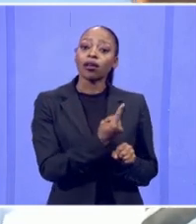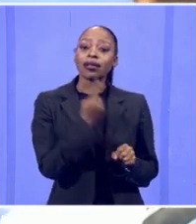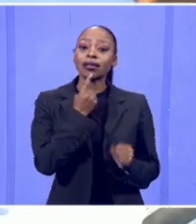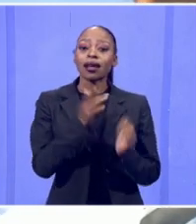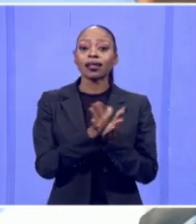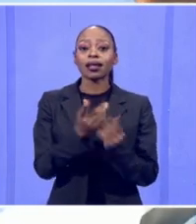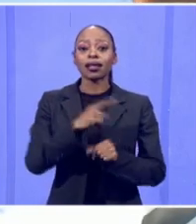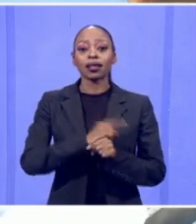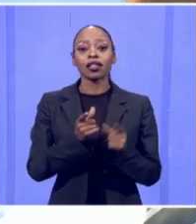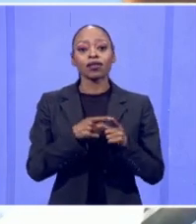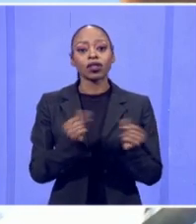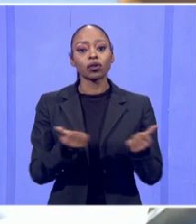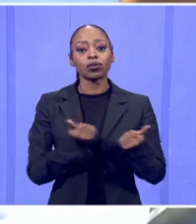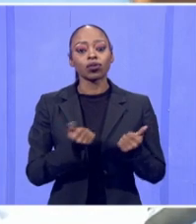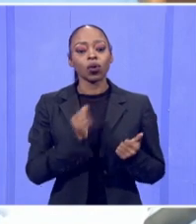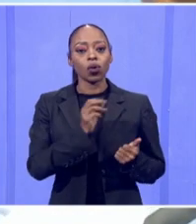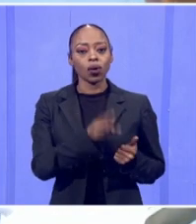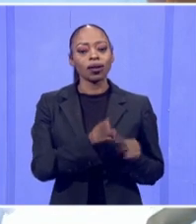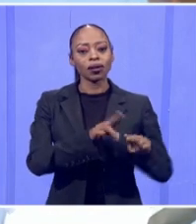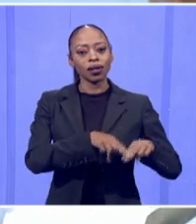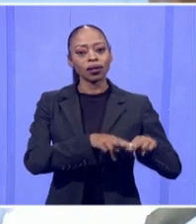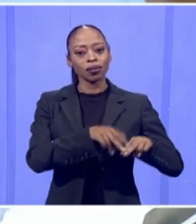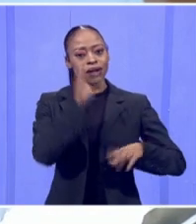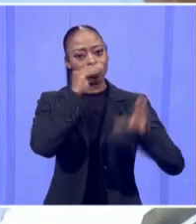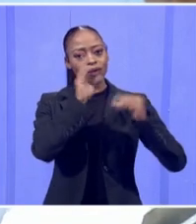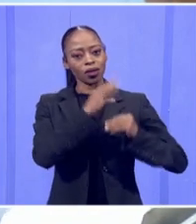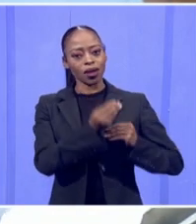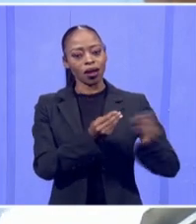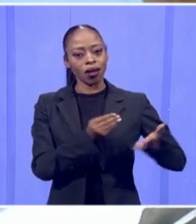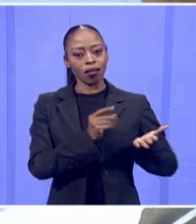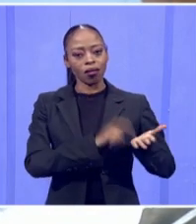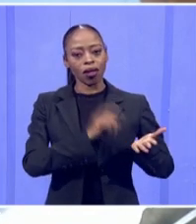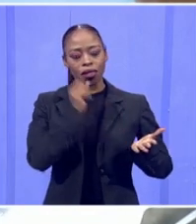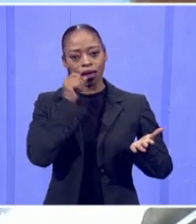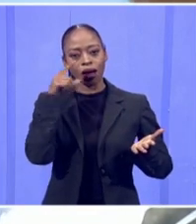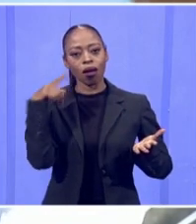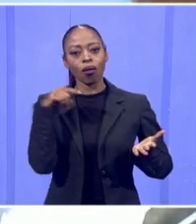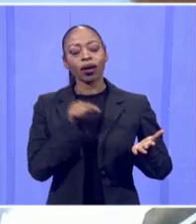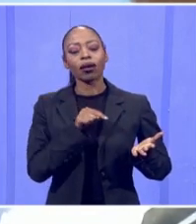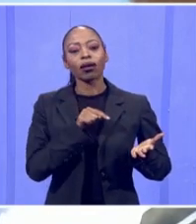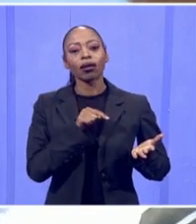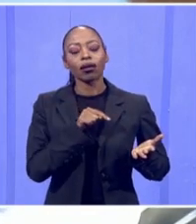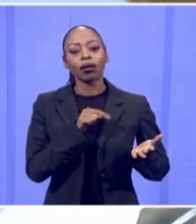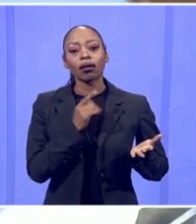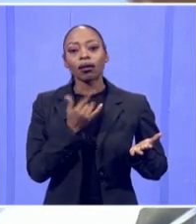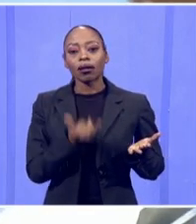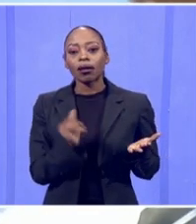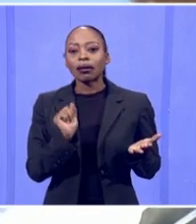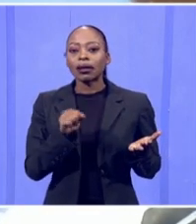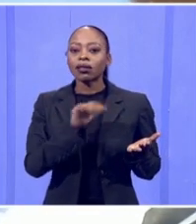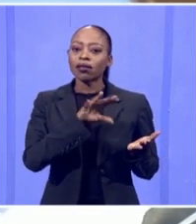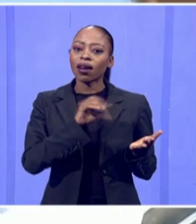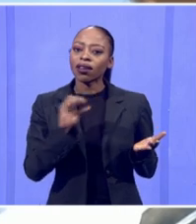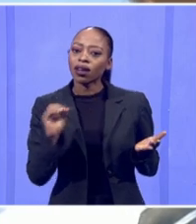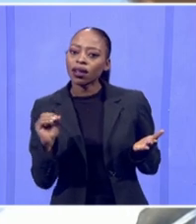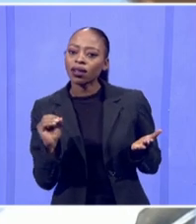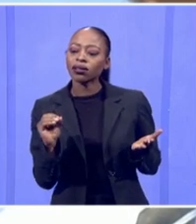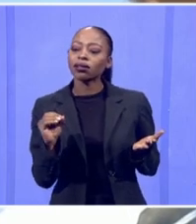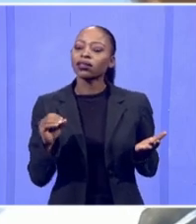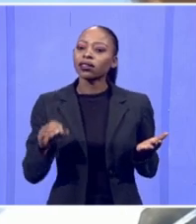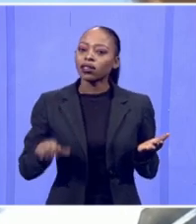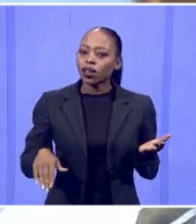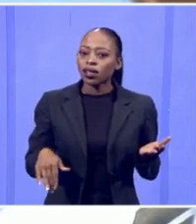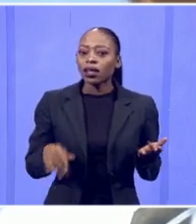time I'll be done, they're working on the basis of data. They know that left is 500, whether